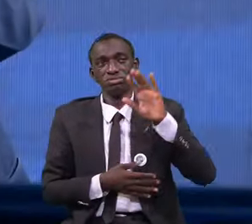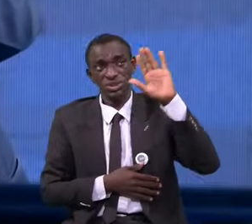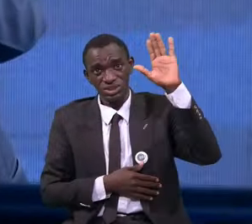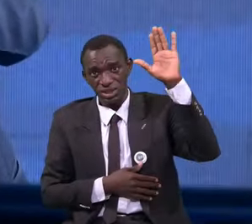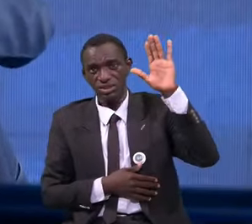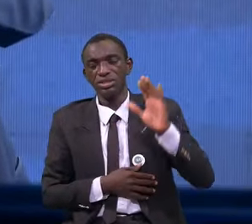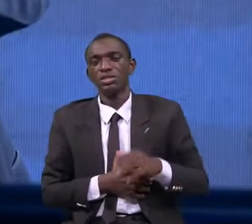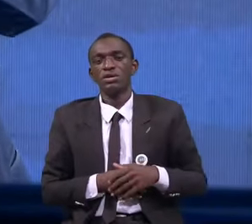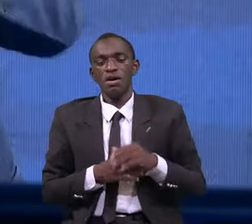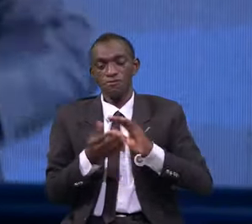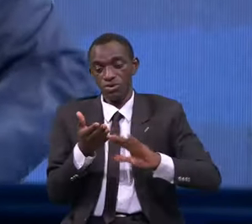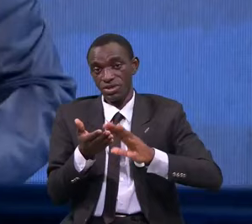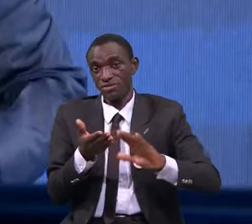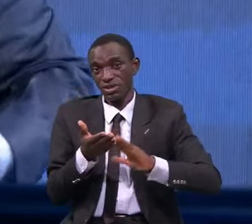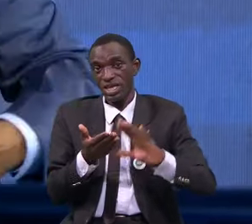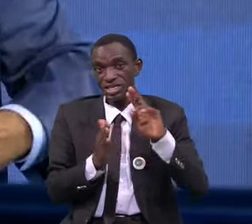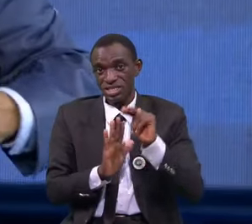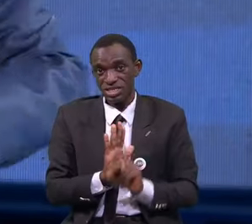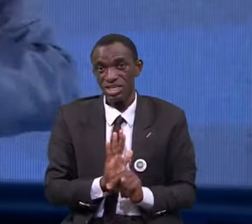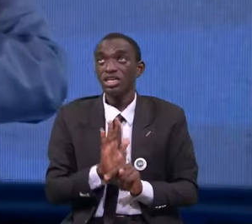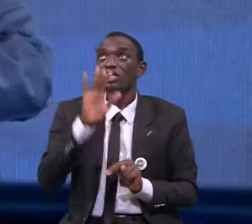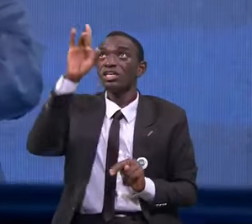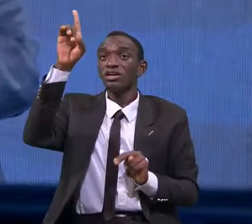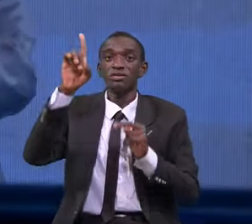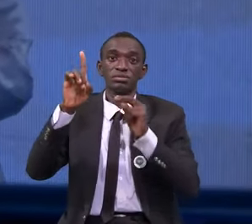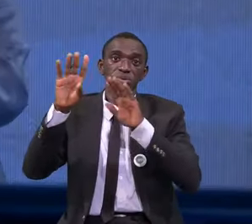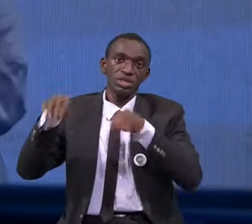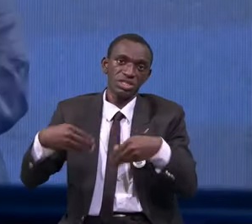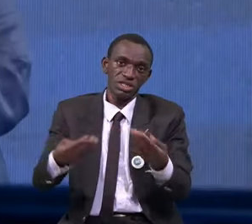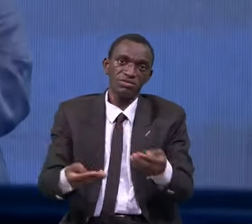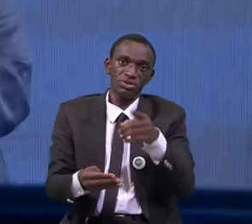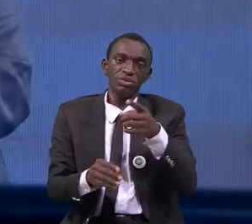Forgiveness has been brought to you from heaven.